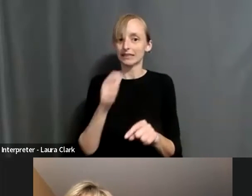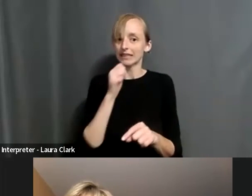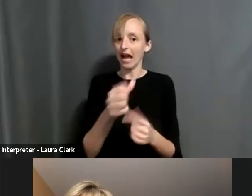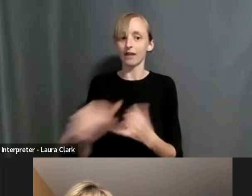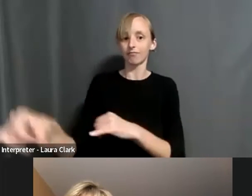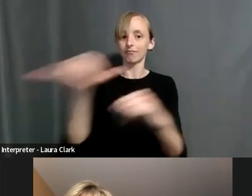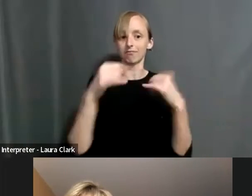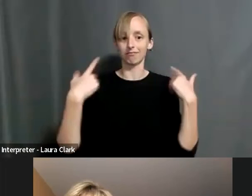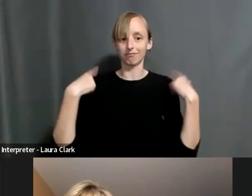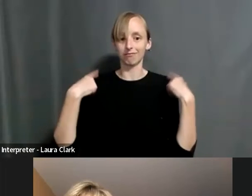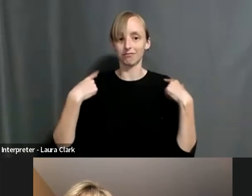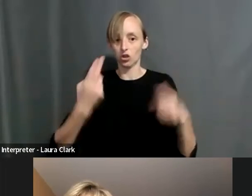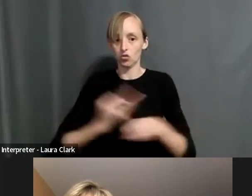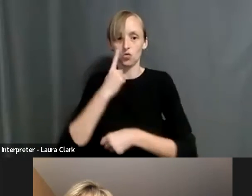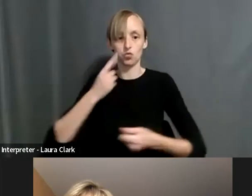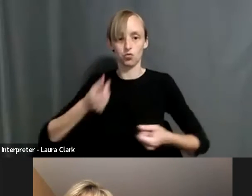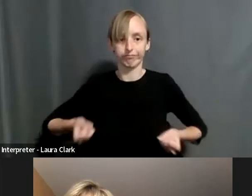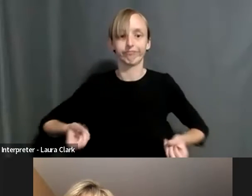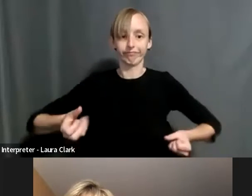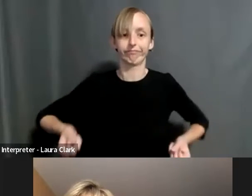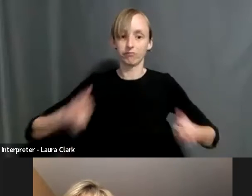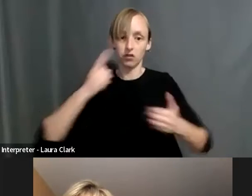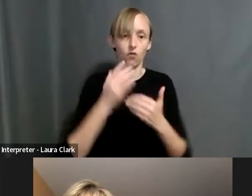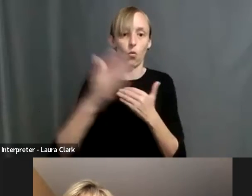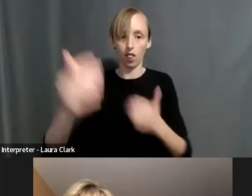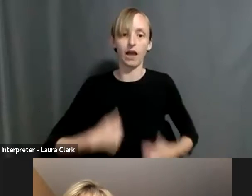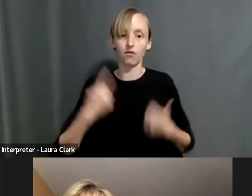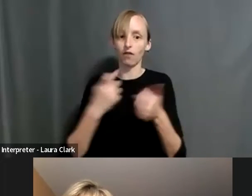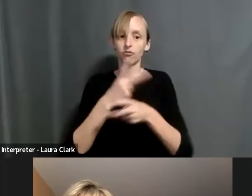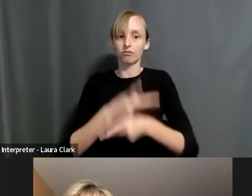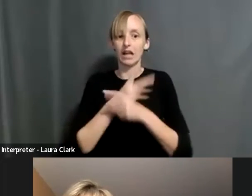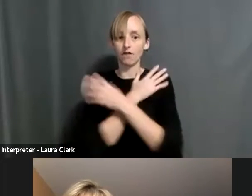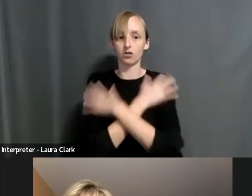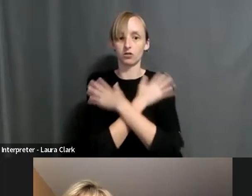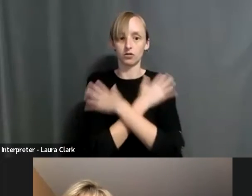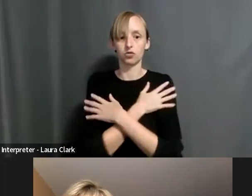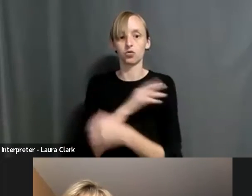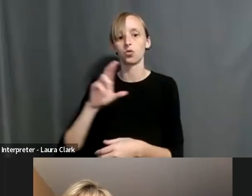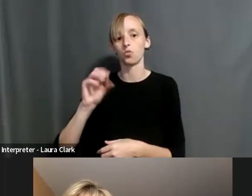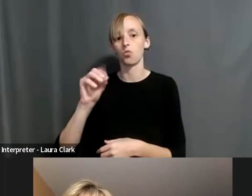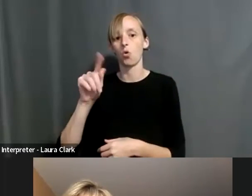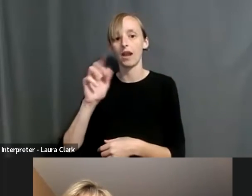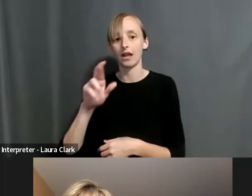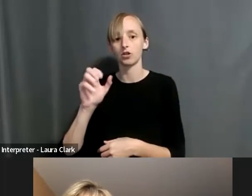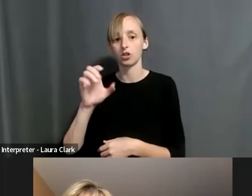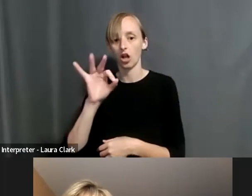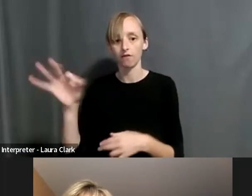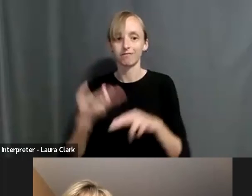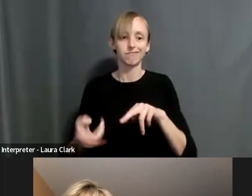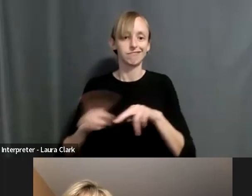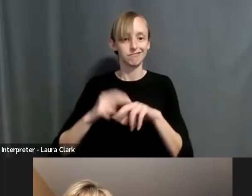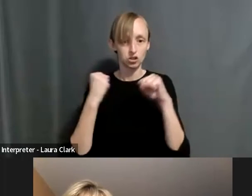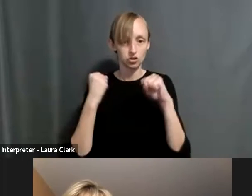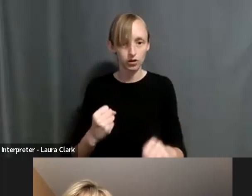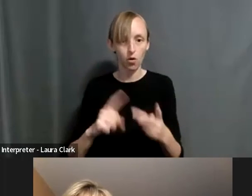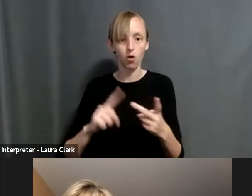for the rest of your life. And so working on rotator cuff strengthening and making sure you strengthen the muscles around the joint so